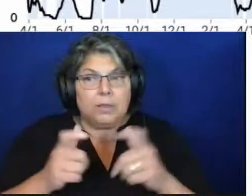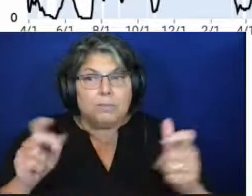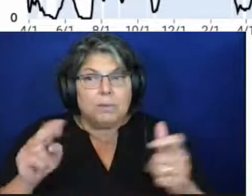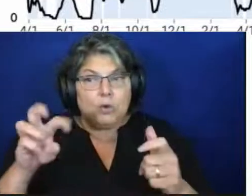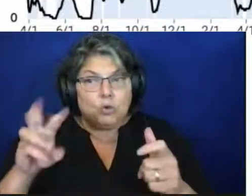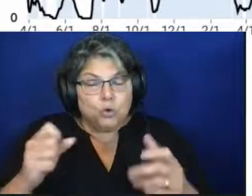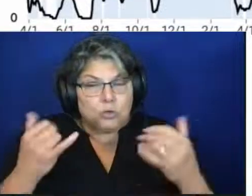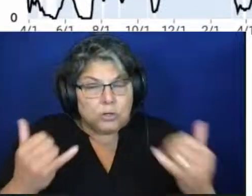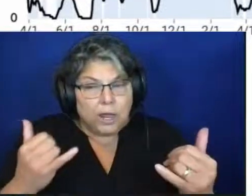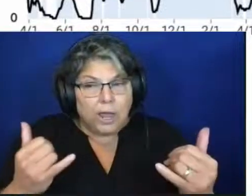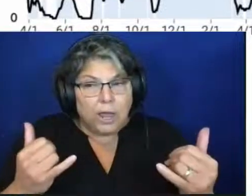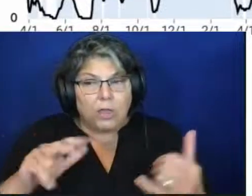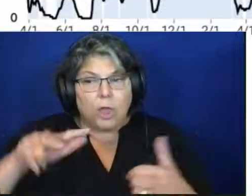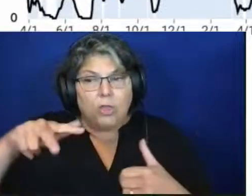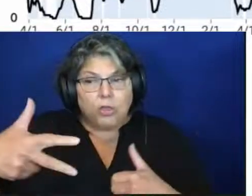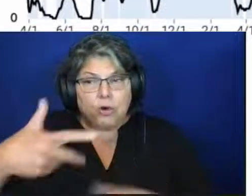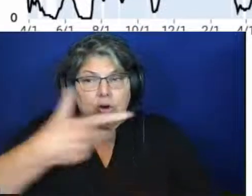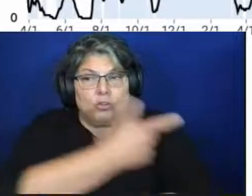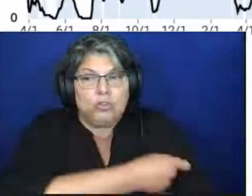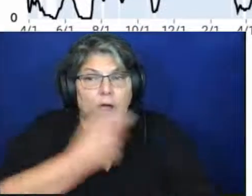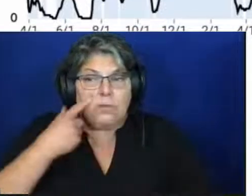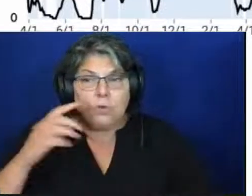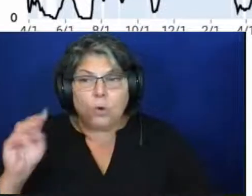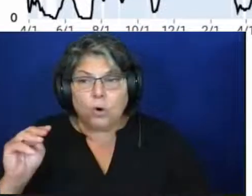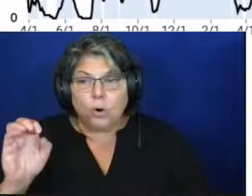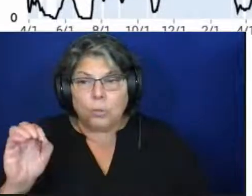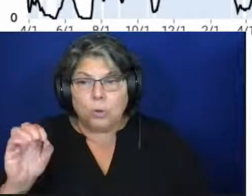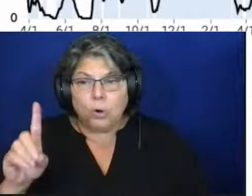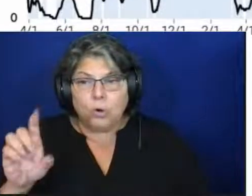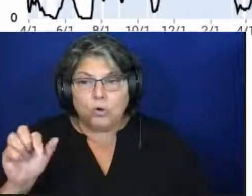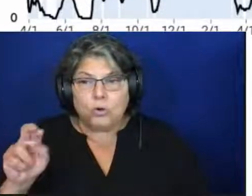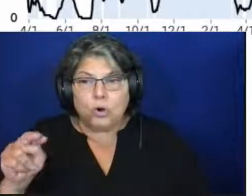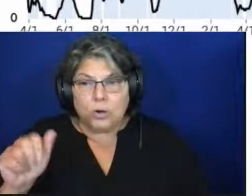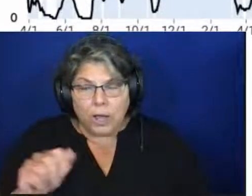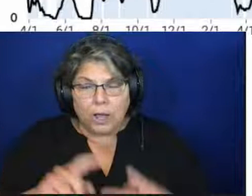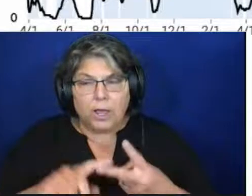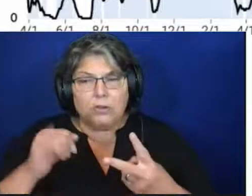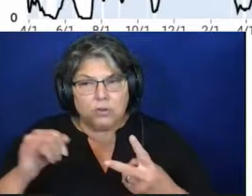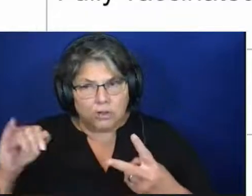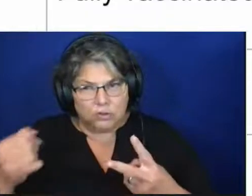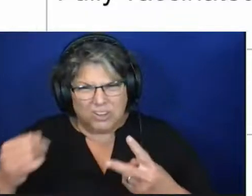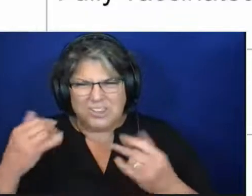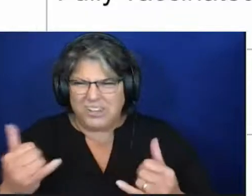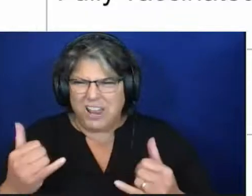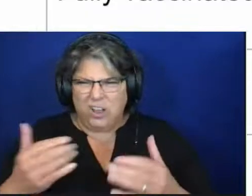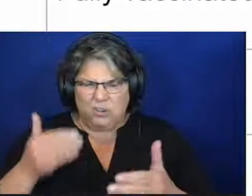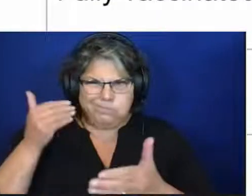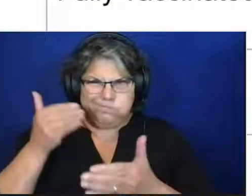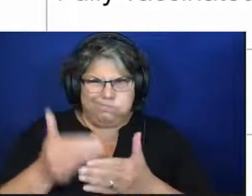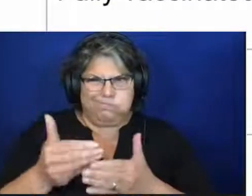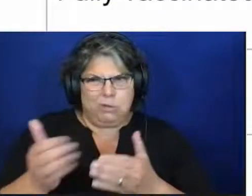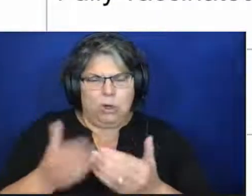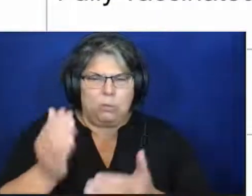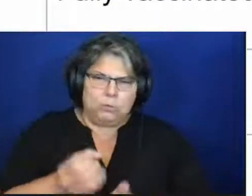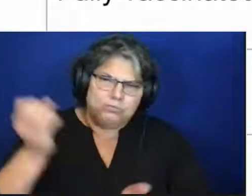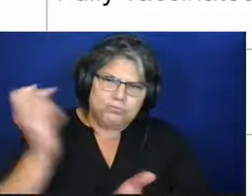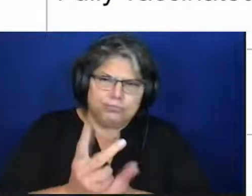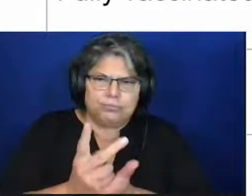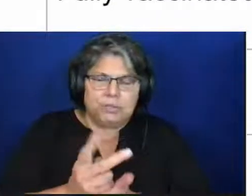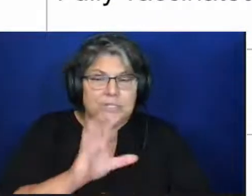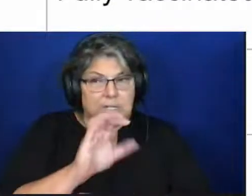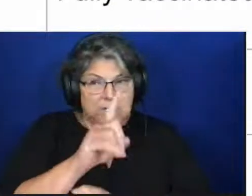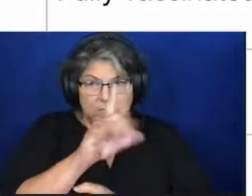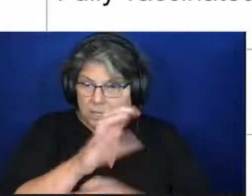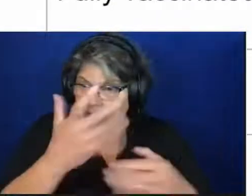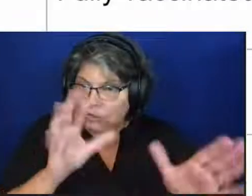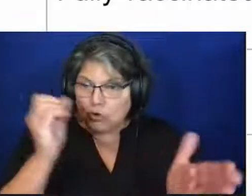and Johnson & Johnson are making their way this week through final authorization. The CDC has already approved these,